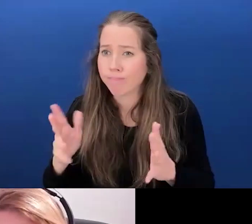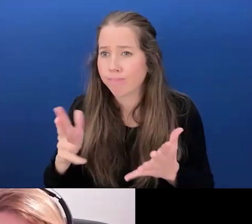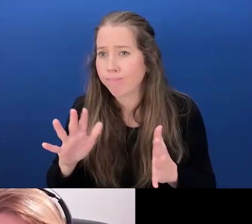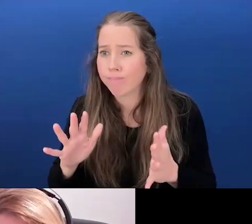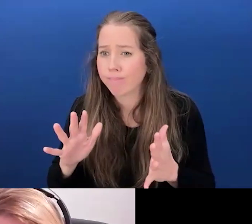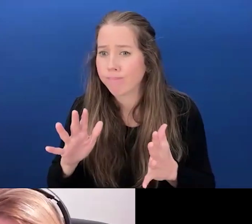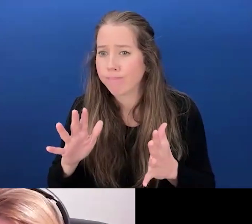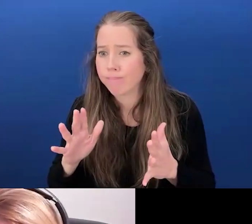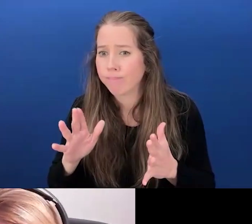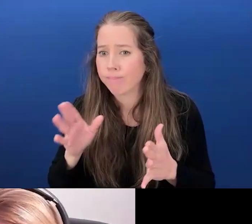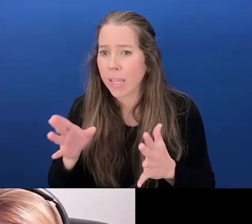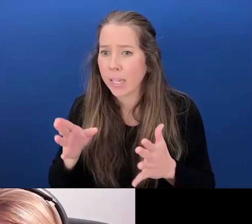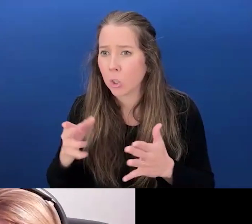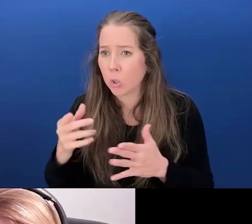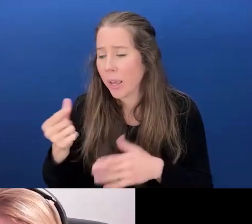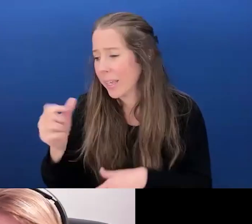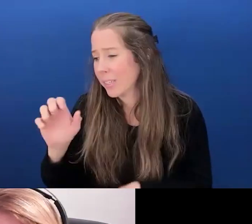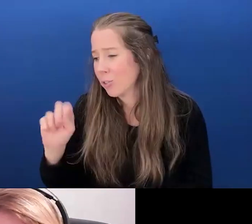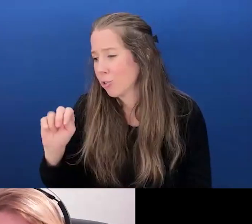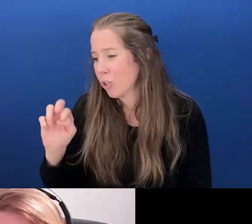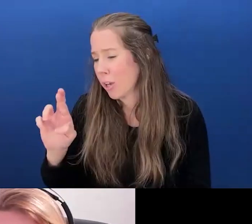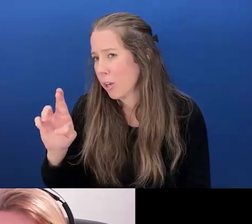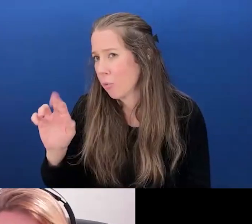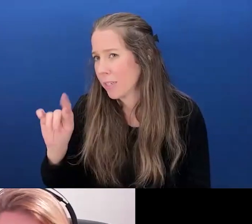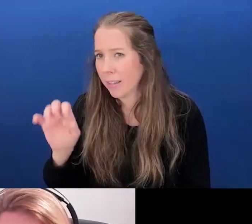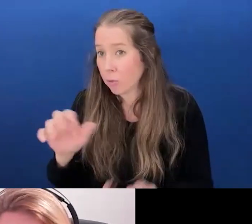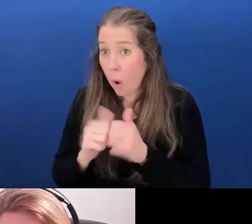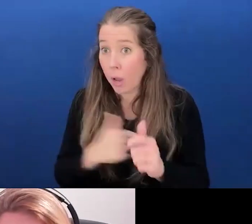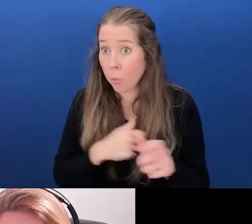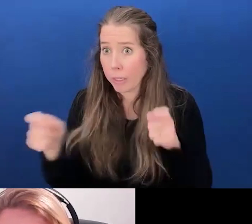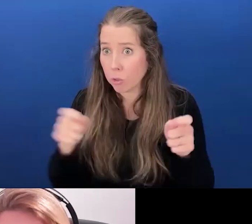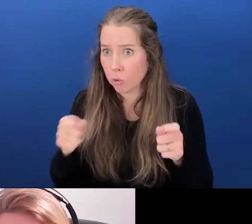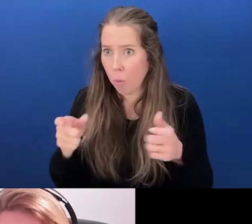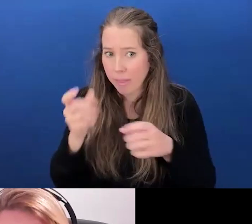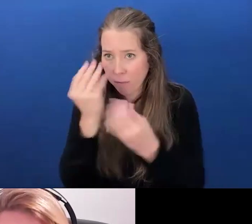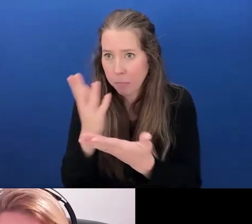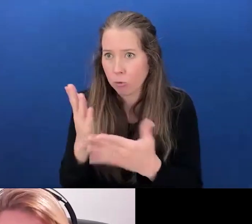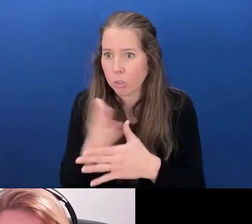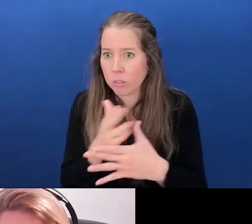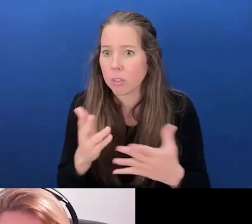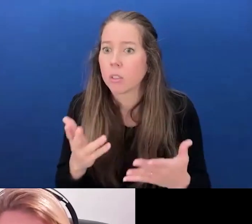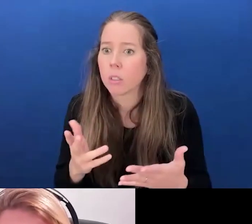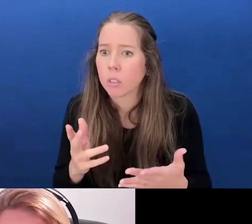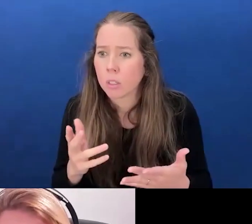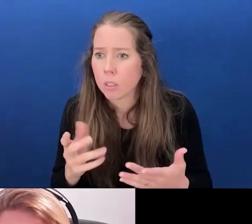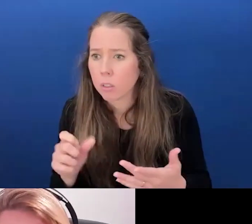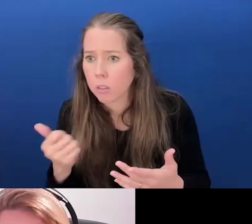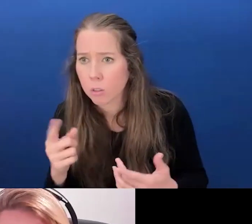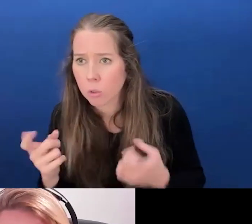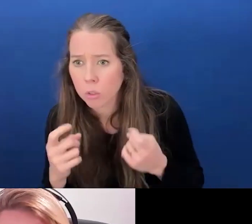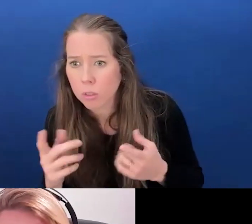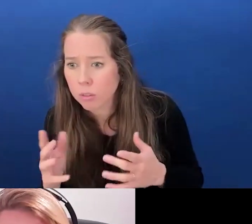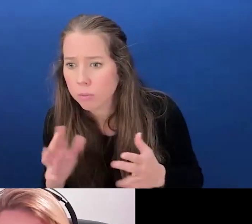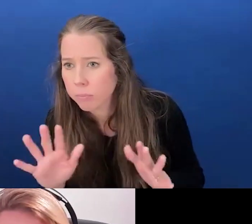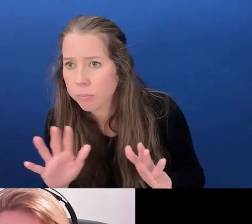they're generative. So how do we control what they generate? Can I It's ask very one more important. thing?